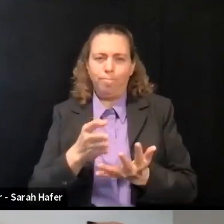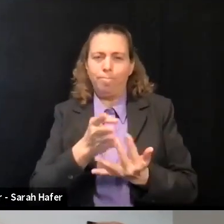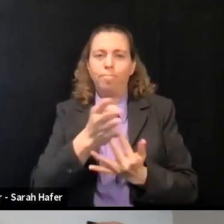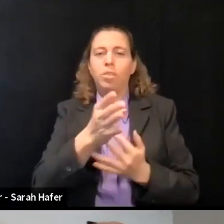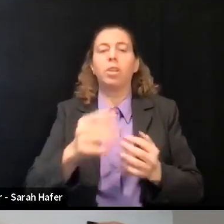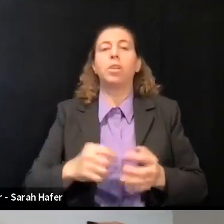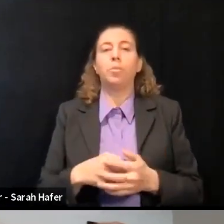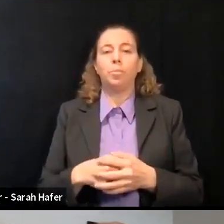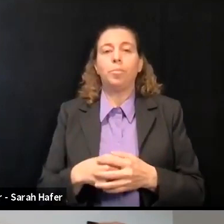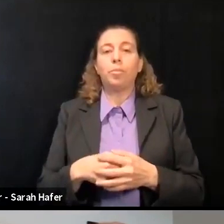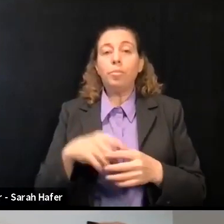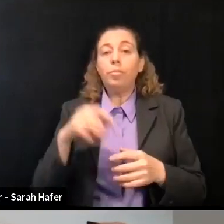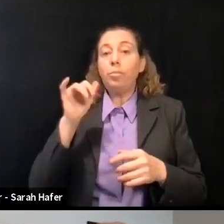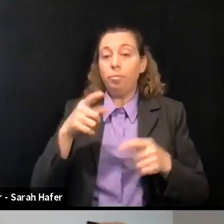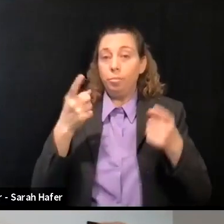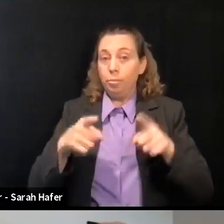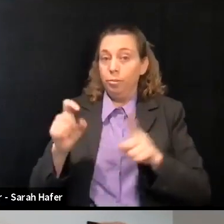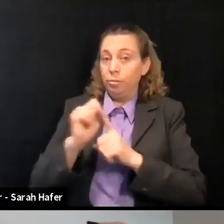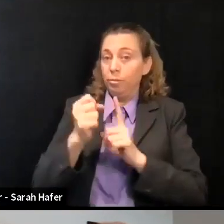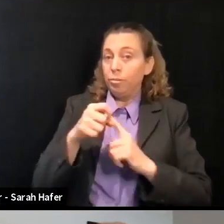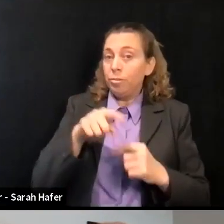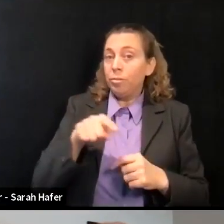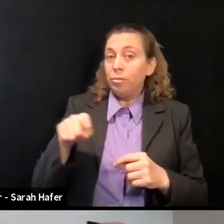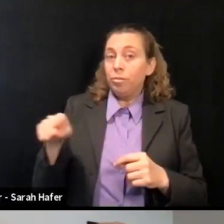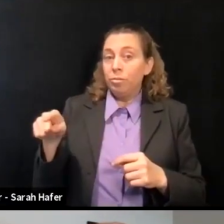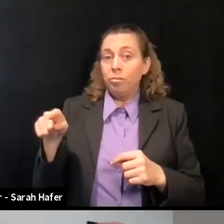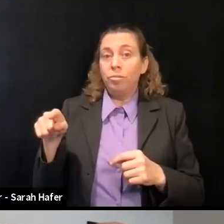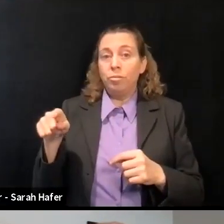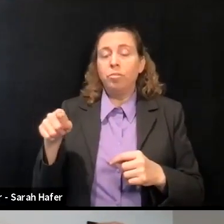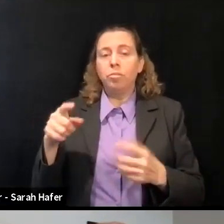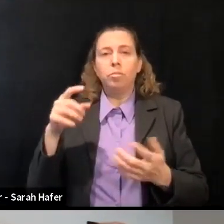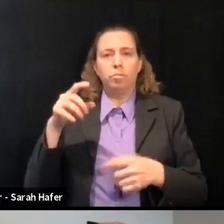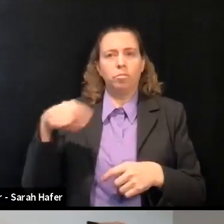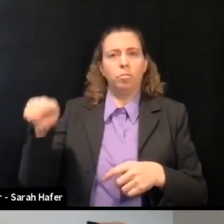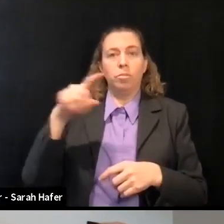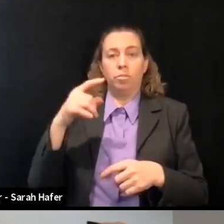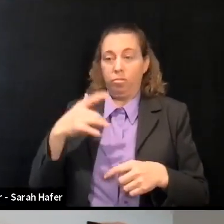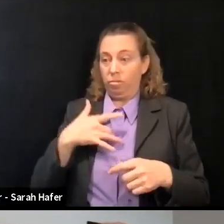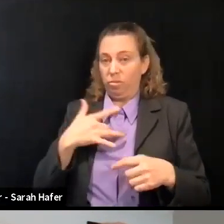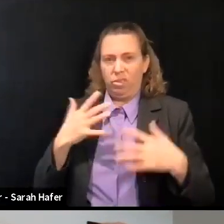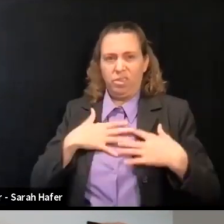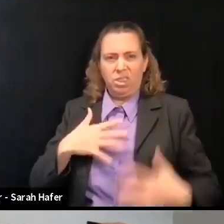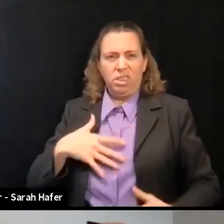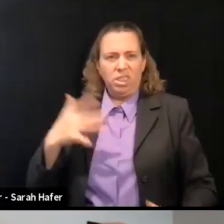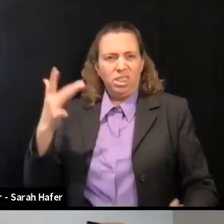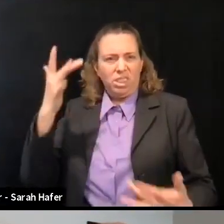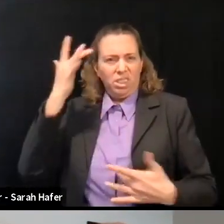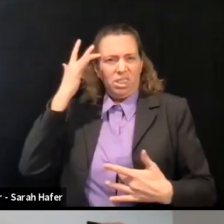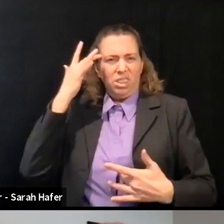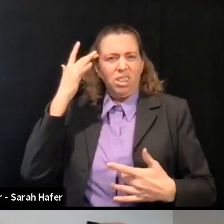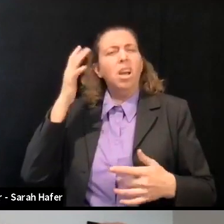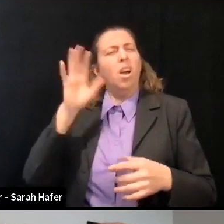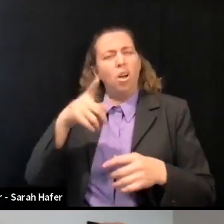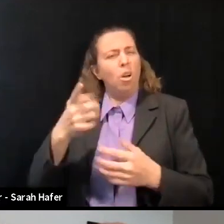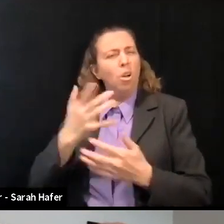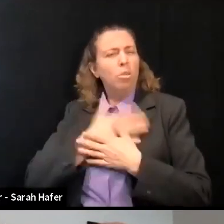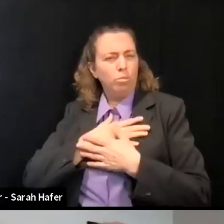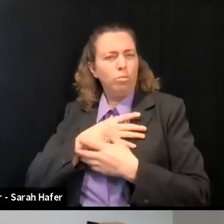sick, physically sick, we need to rest. And in the same way, for emotional health, for our emotions to